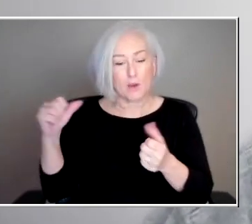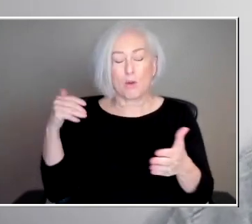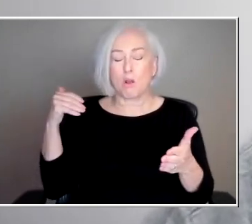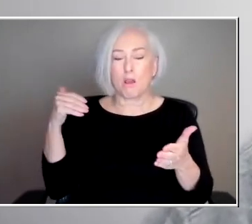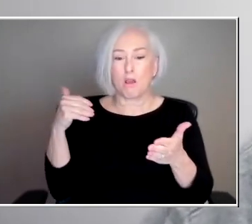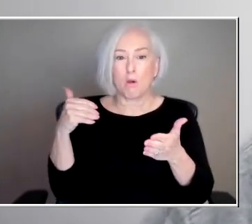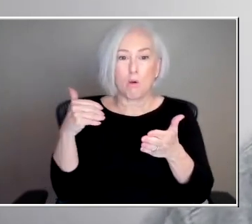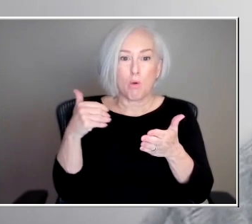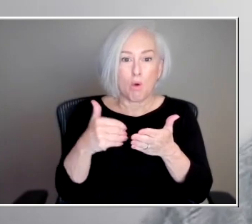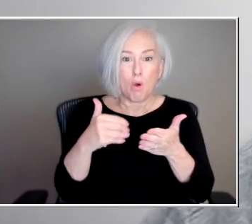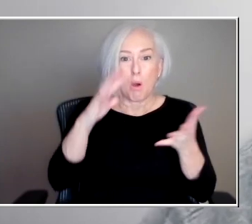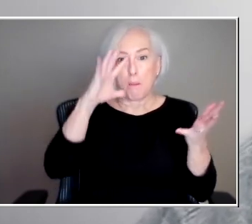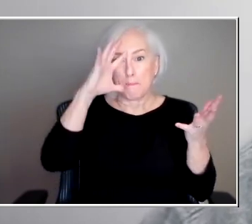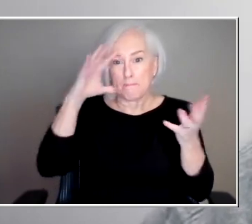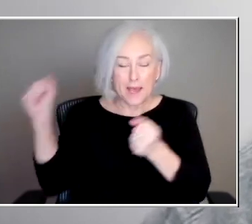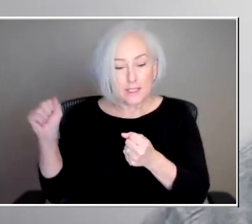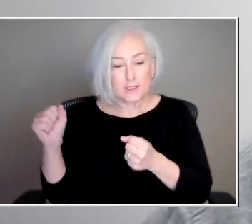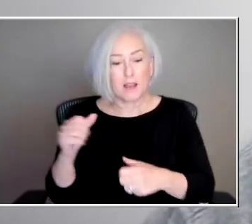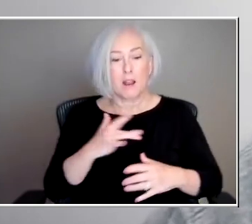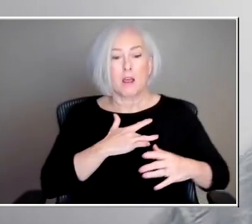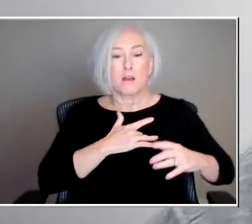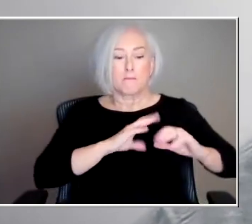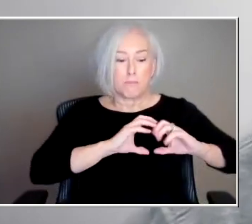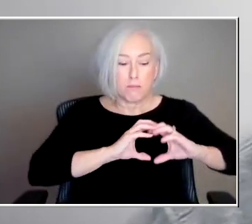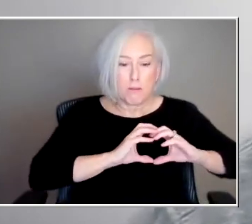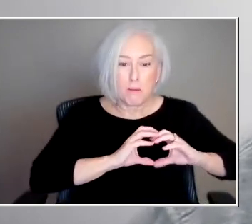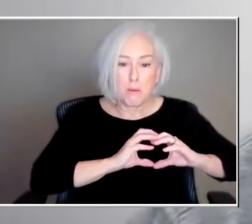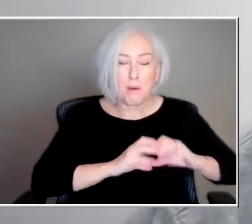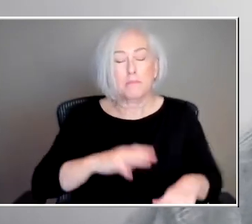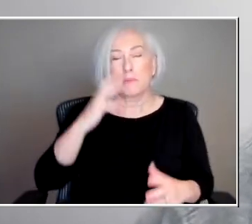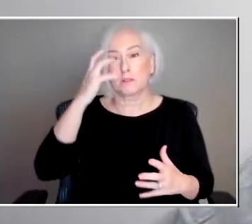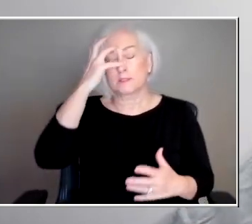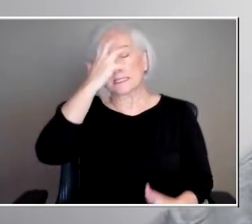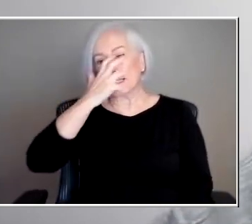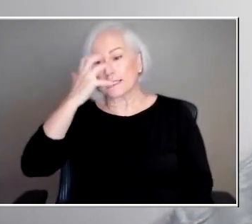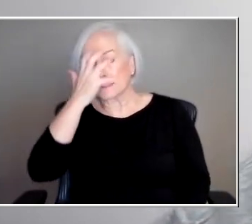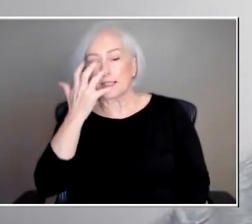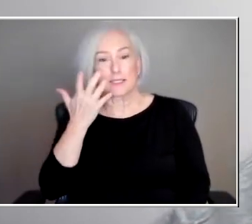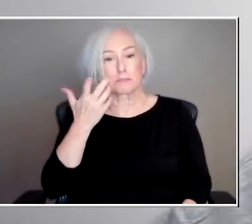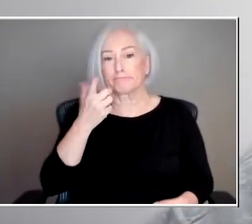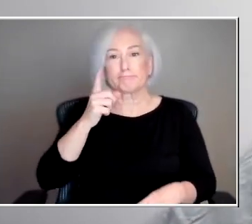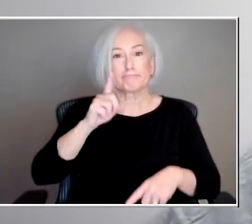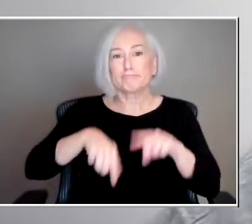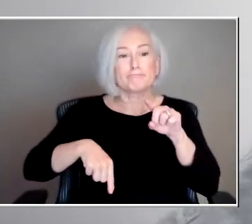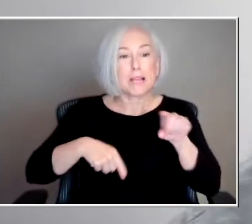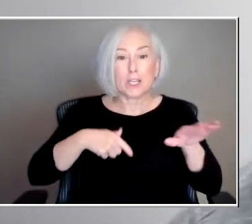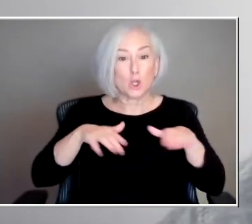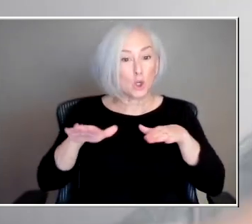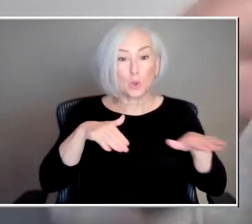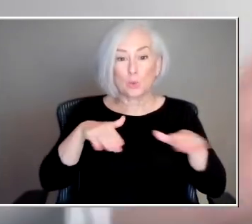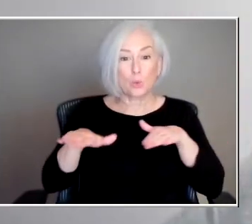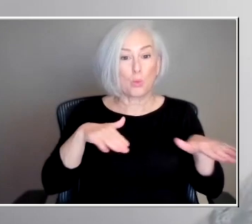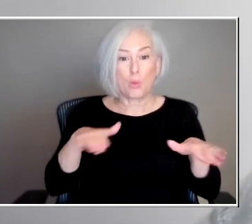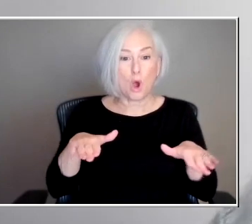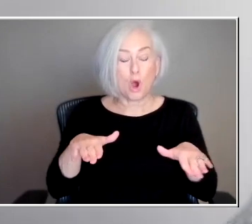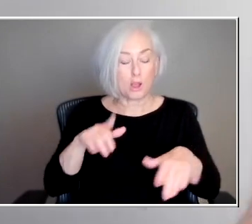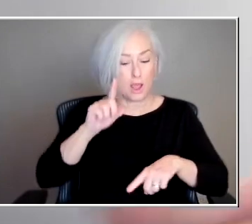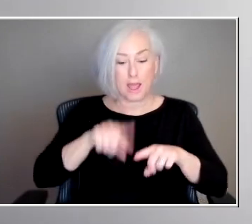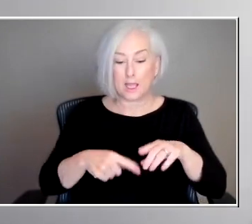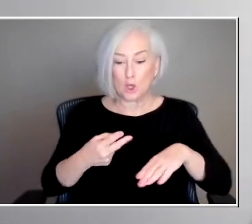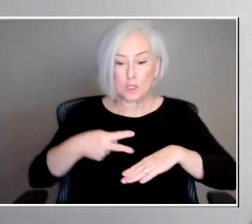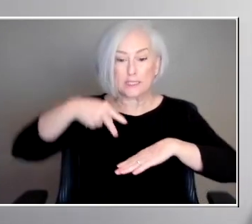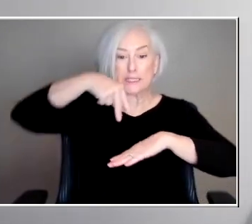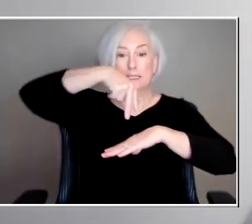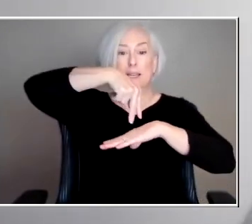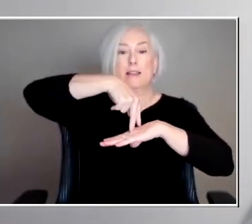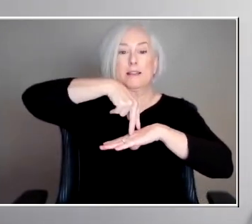and heart rate changes and dizziness that I literally could not walk without, or like stand up and sit down. And